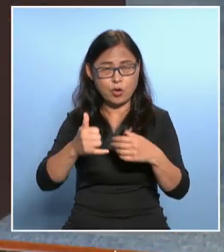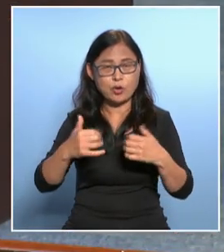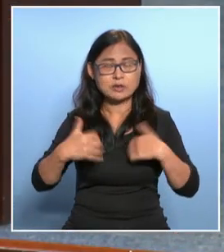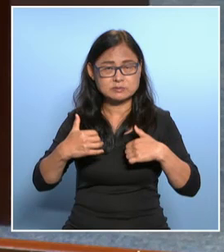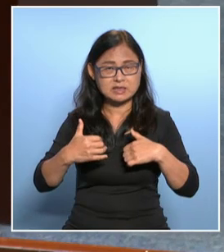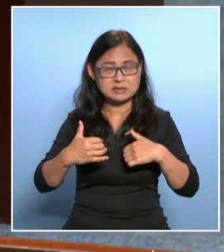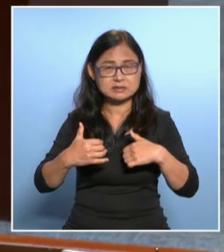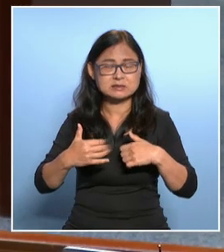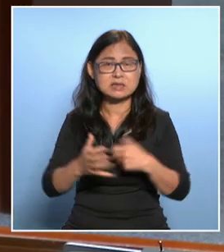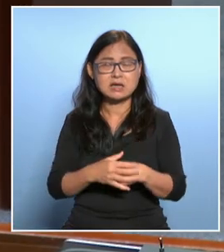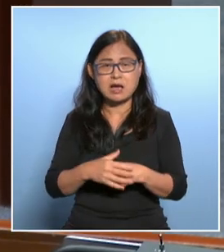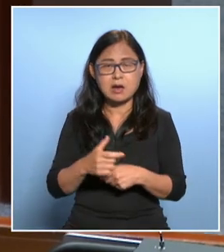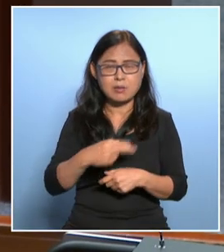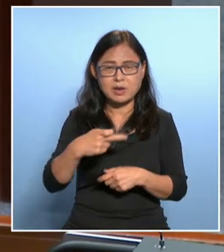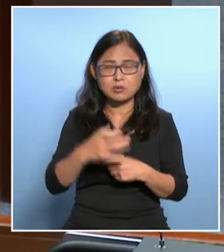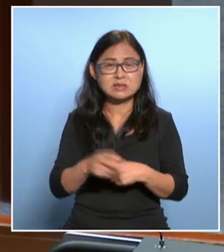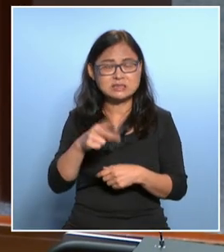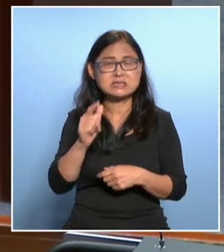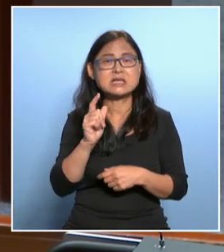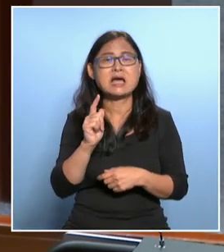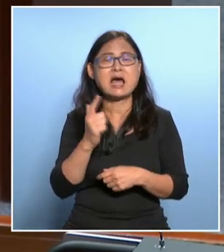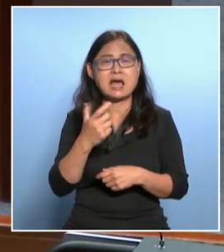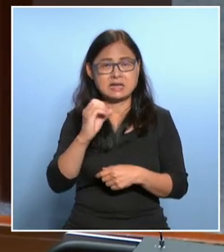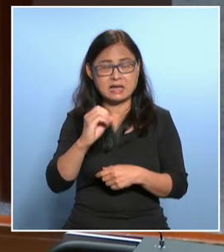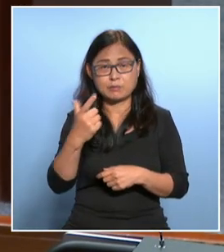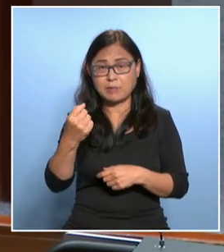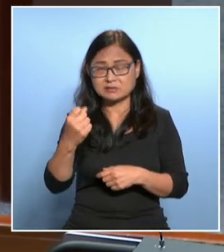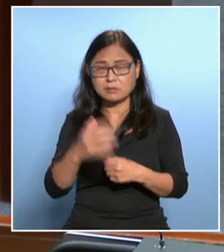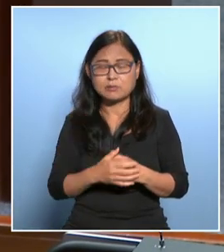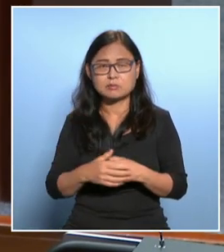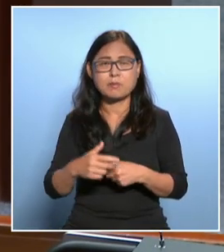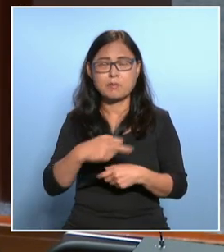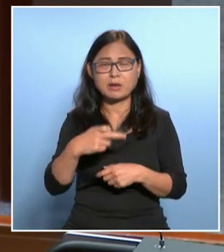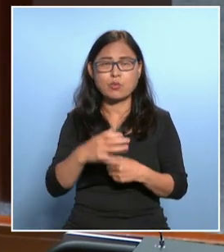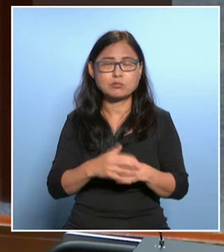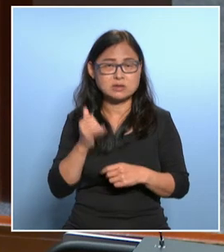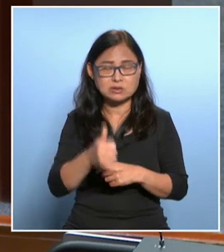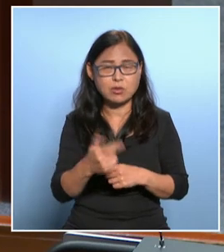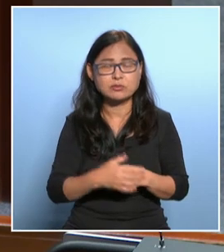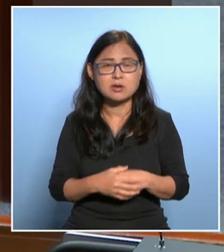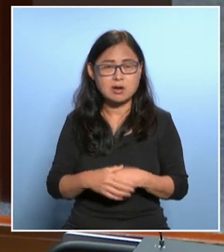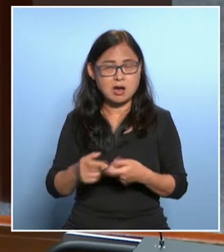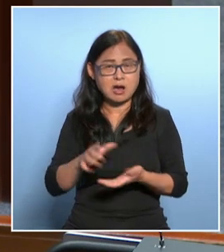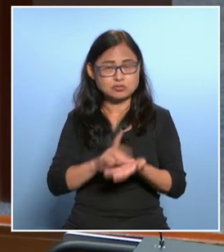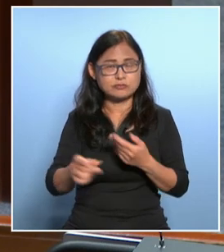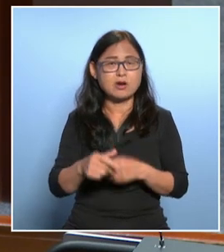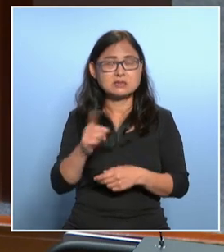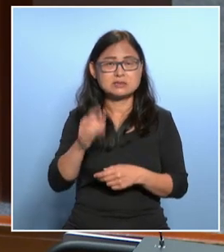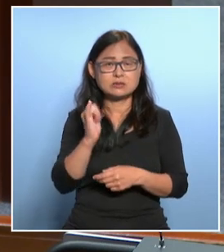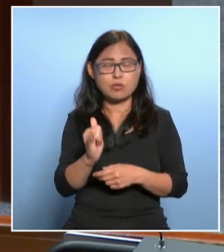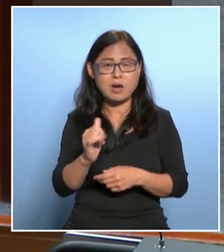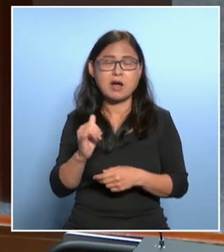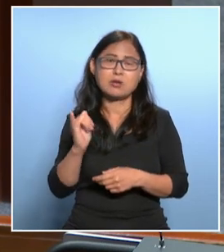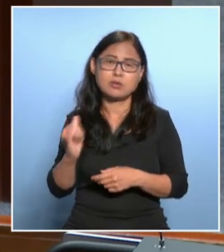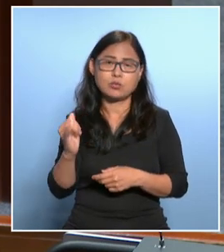23, the average cost for each visit to the A&E is